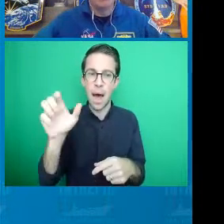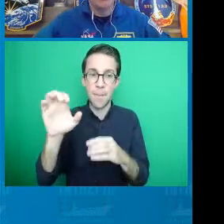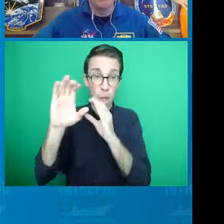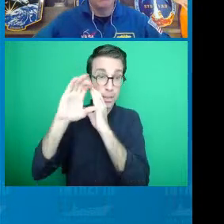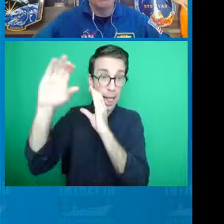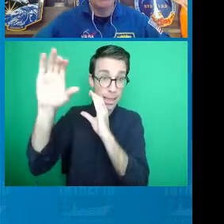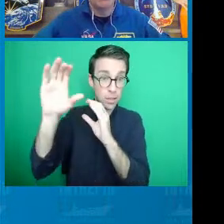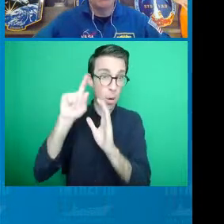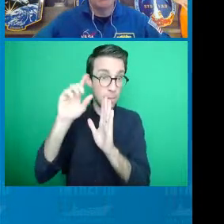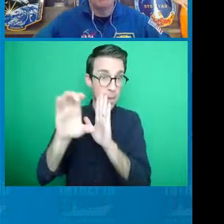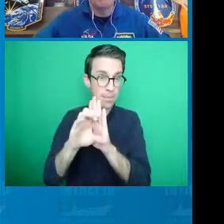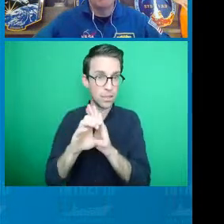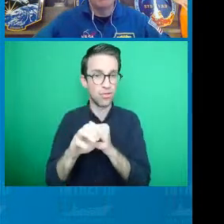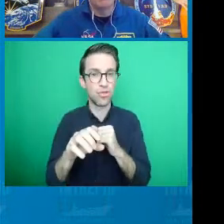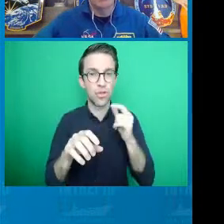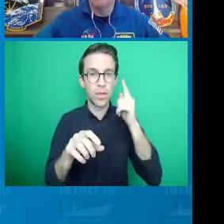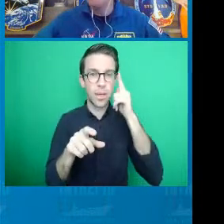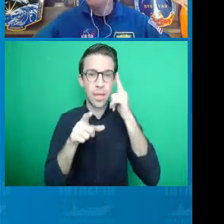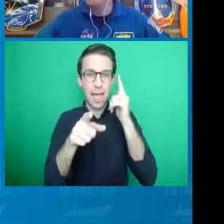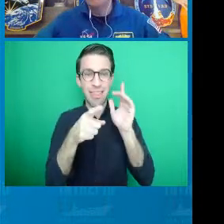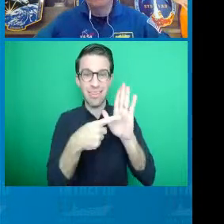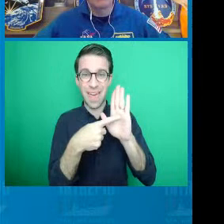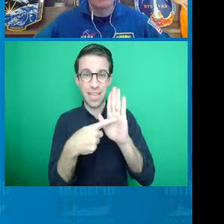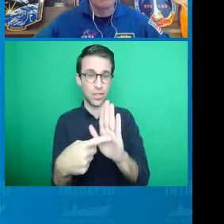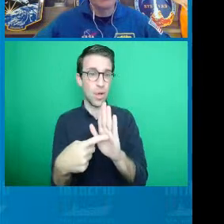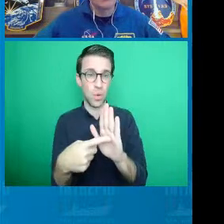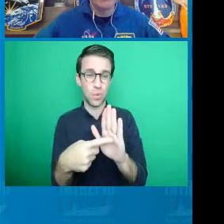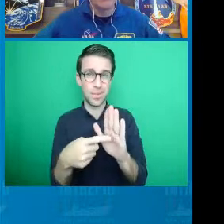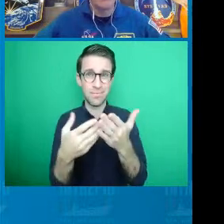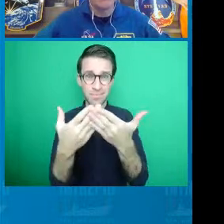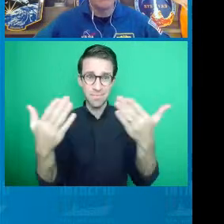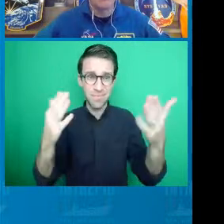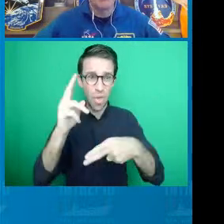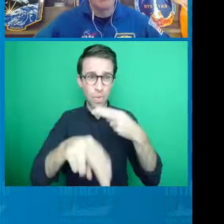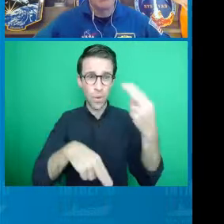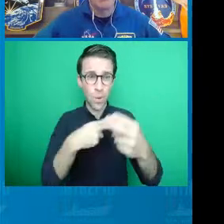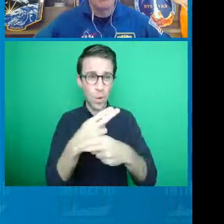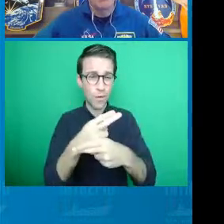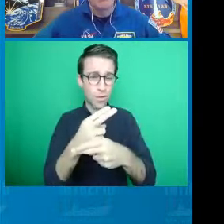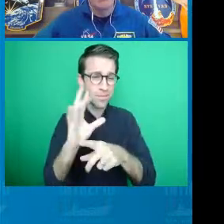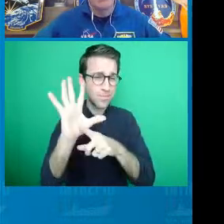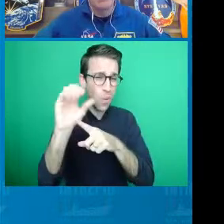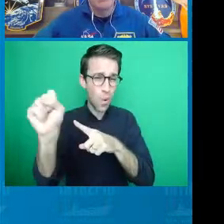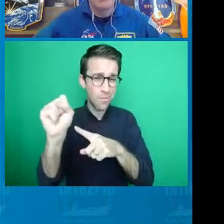really shows the incredible universe in which we live.